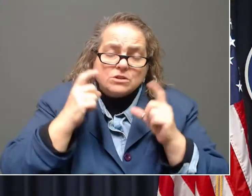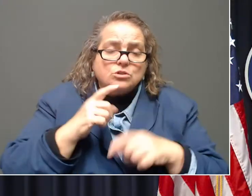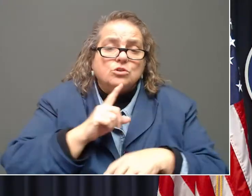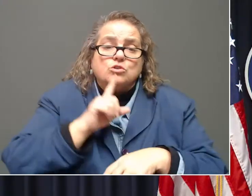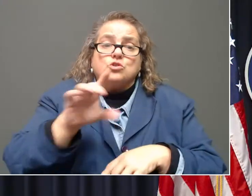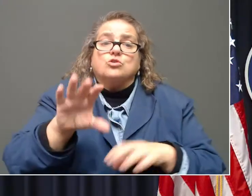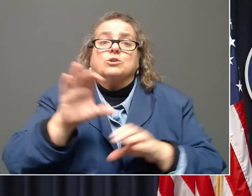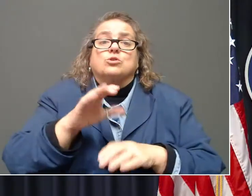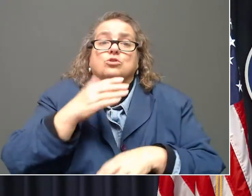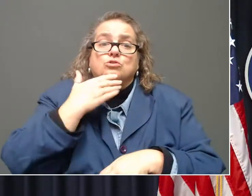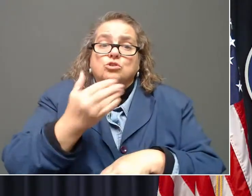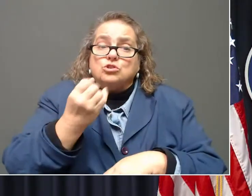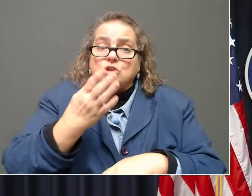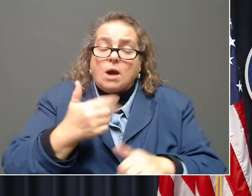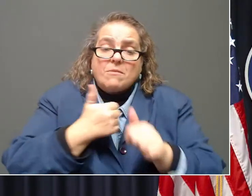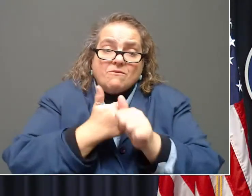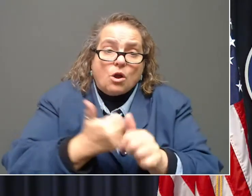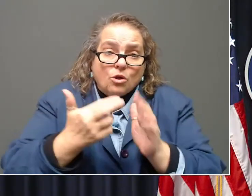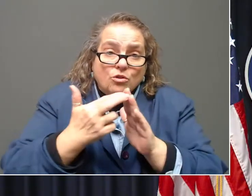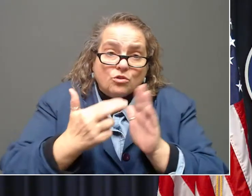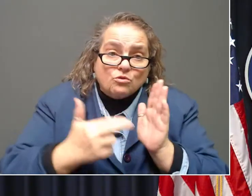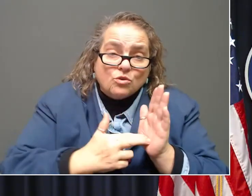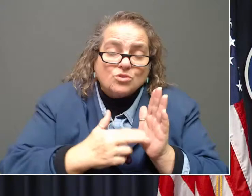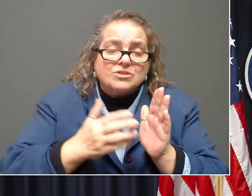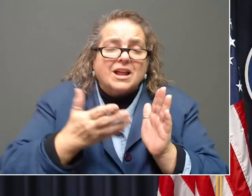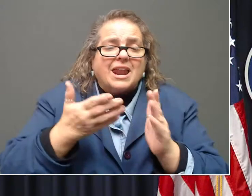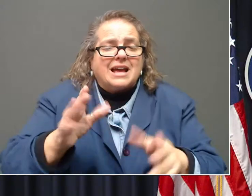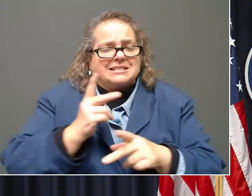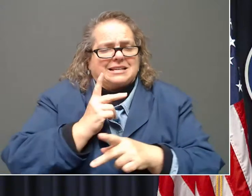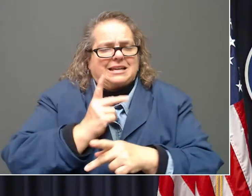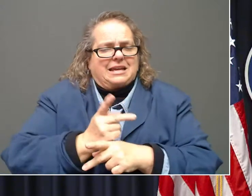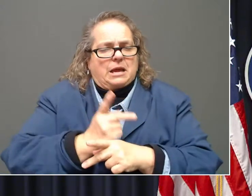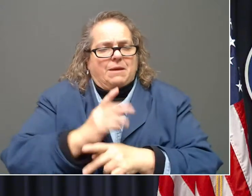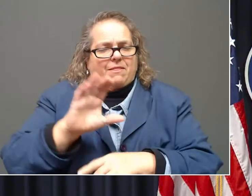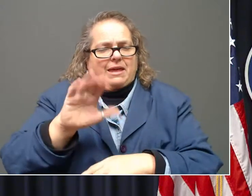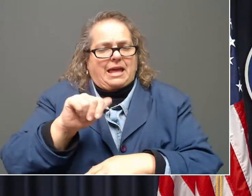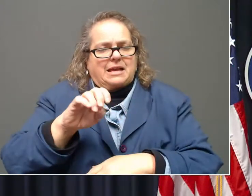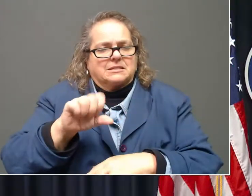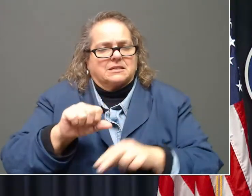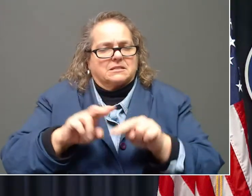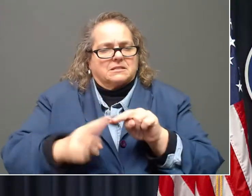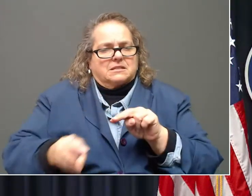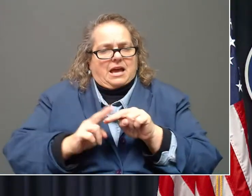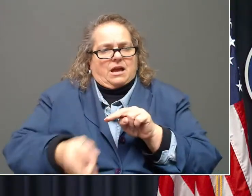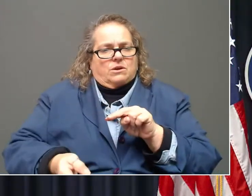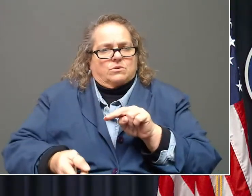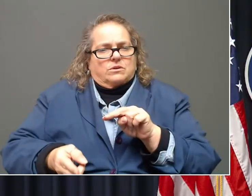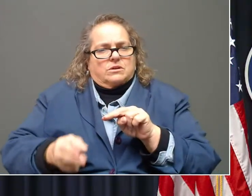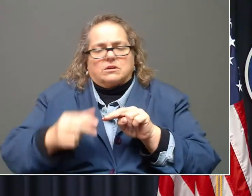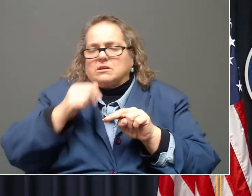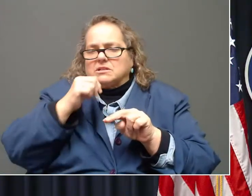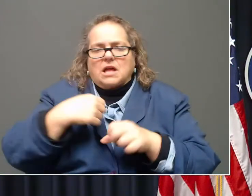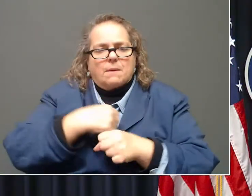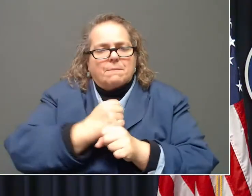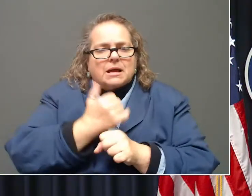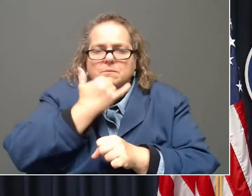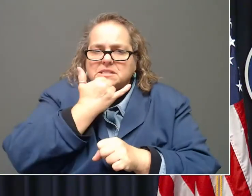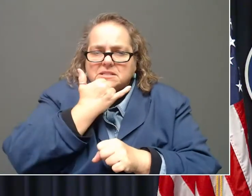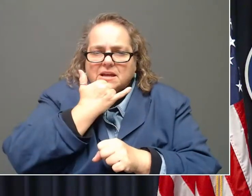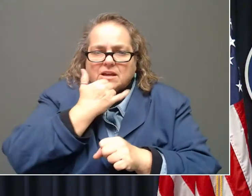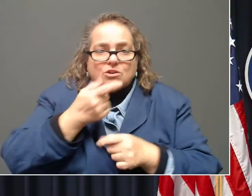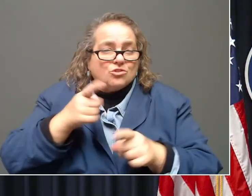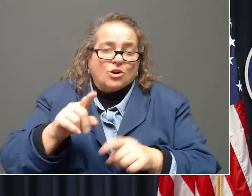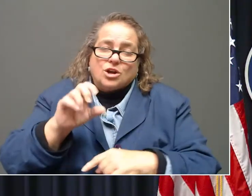get you that vaccine as fast as we can. We'll be back Monday at 4 to provide some